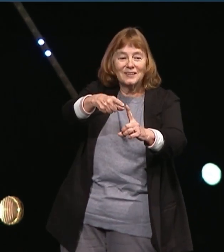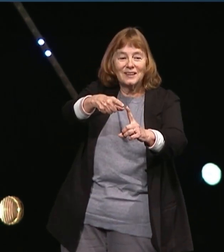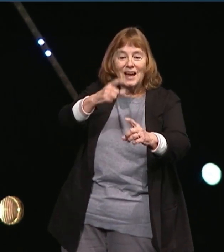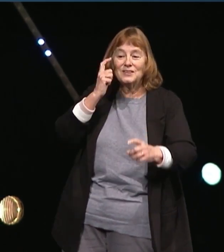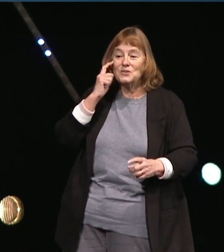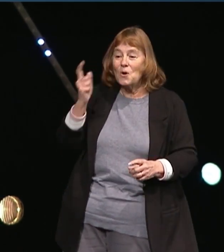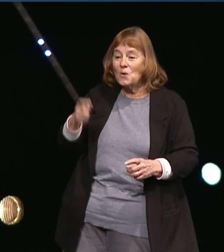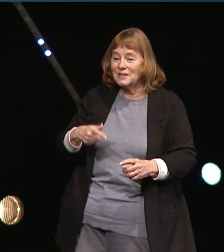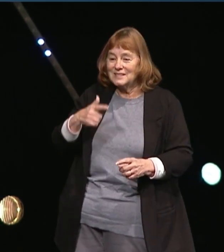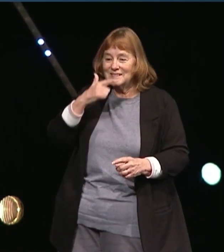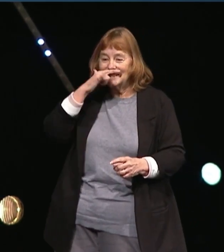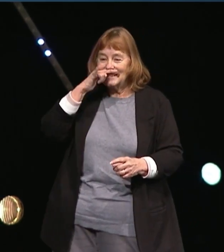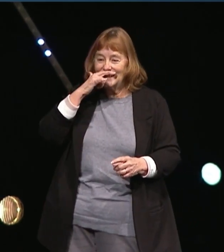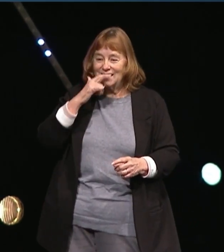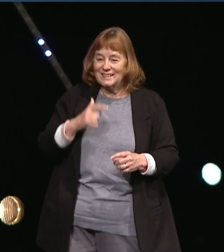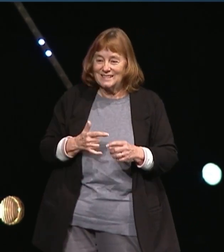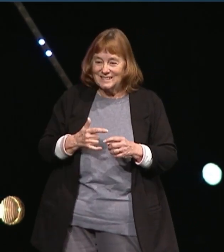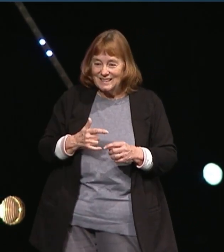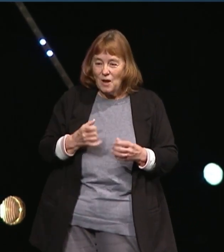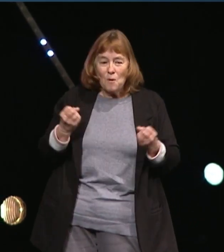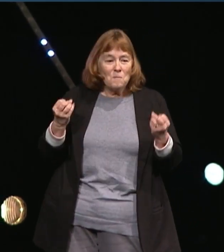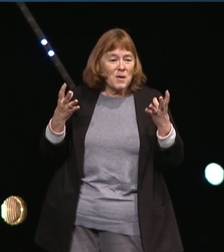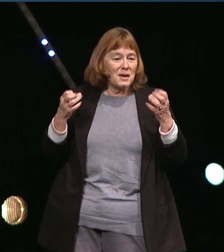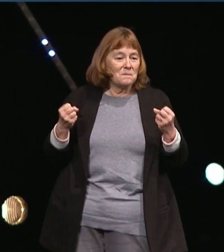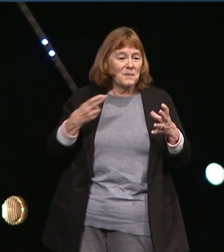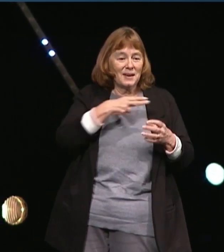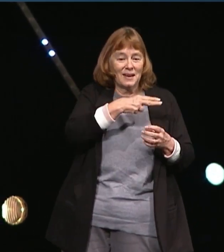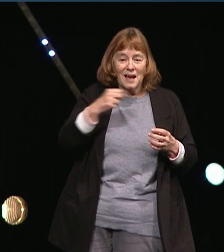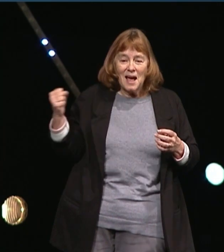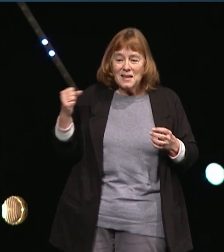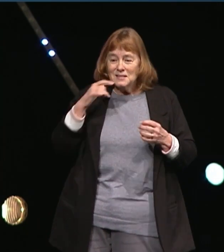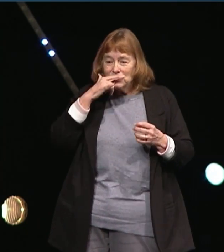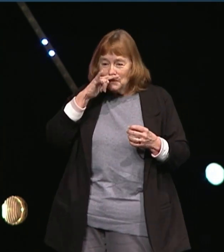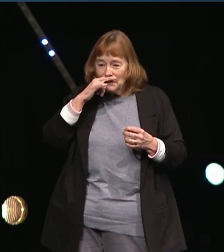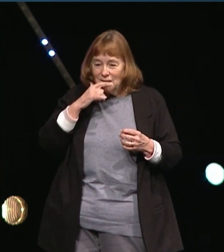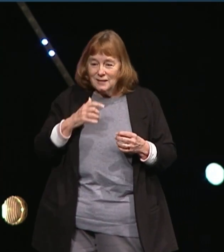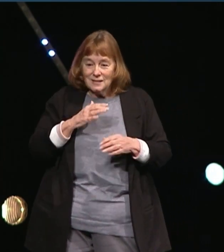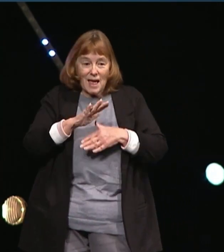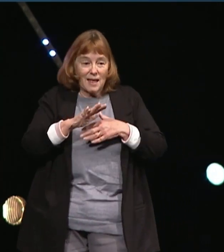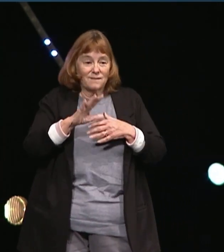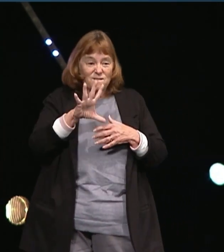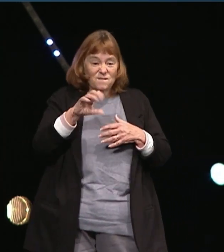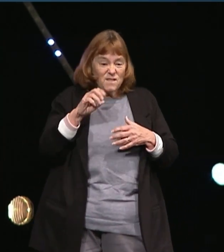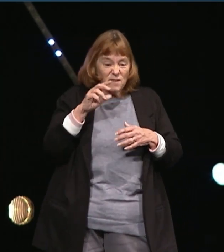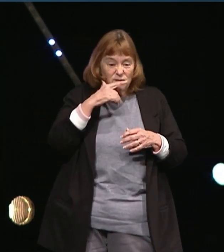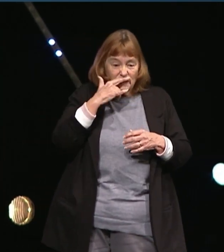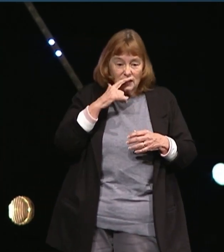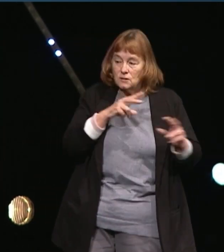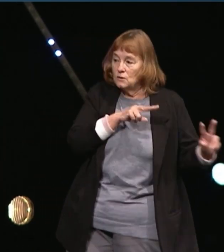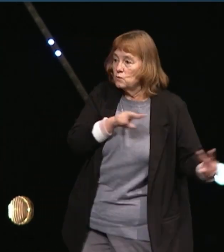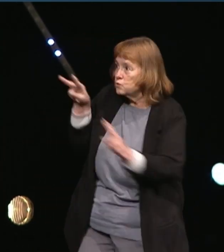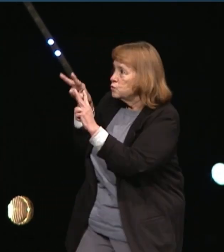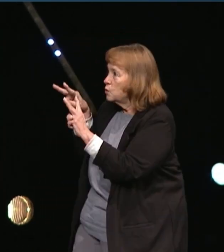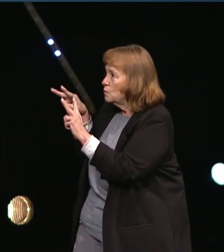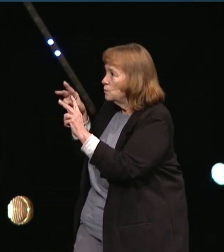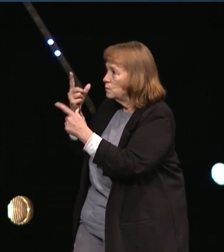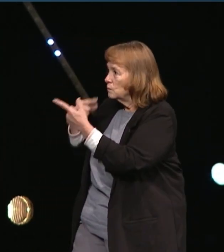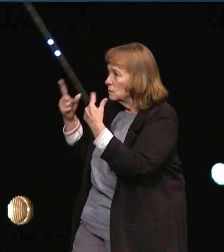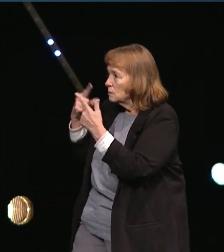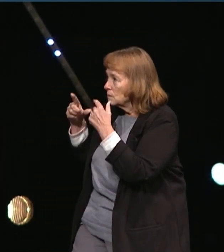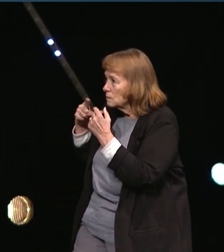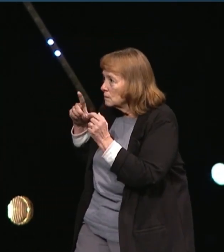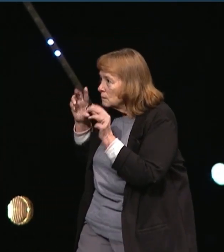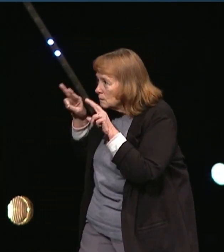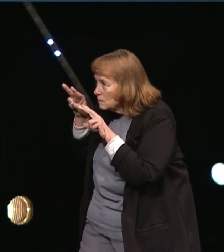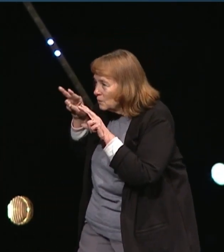noticed that on both sides of me, every single eye of at least 50 high school students were looking in only one